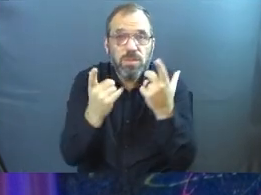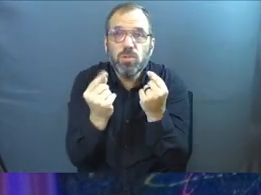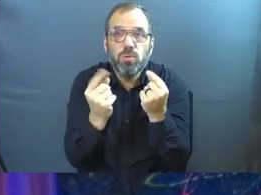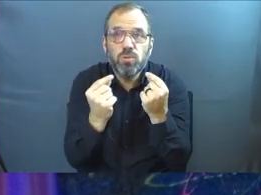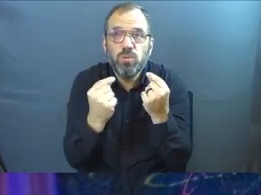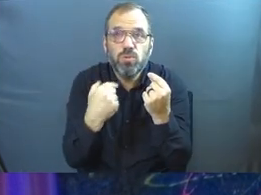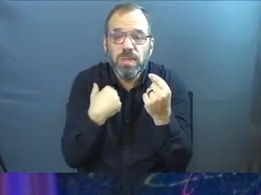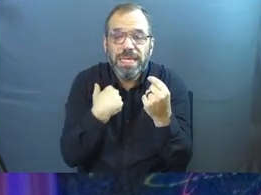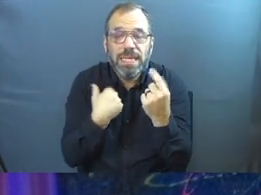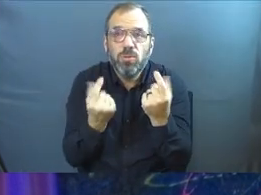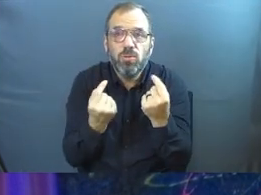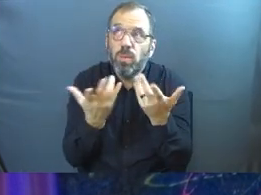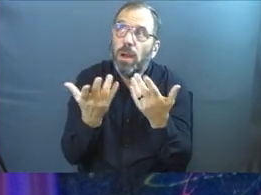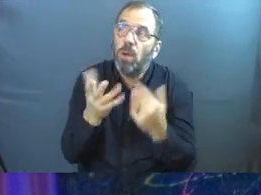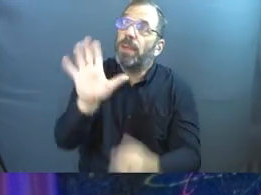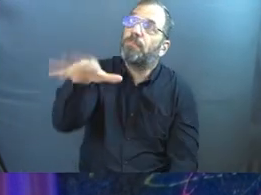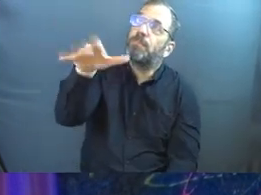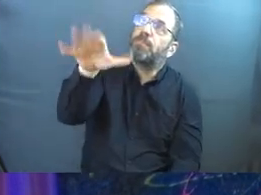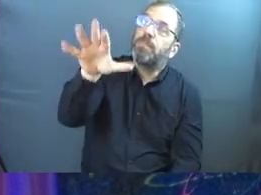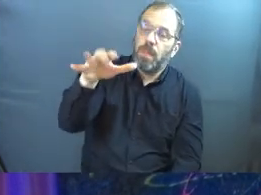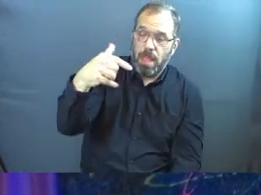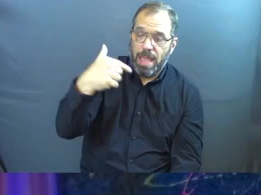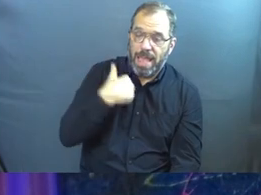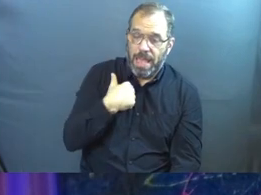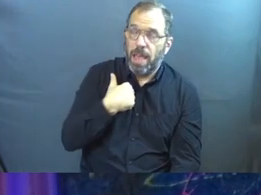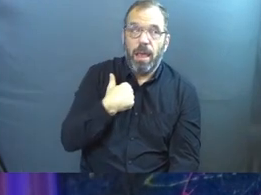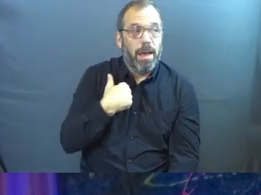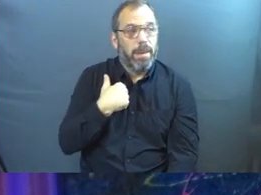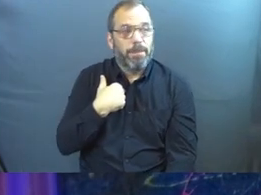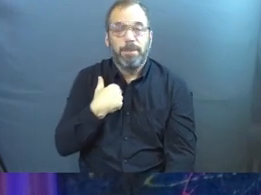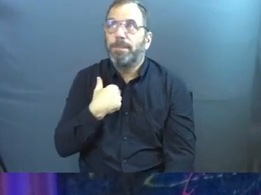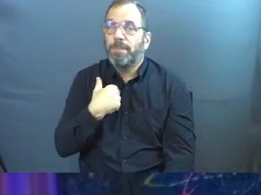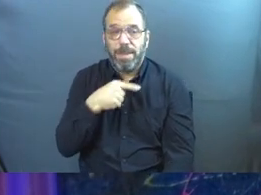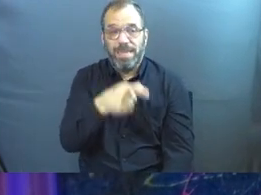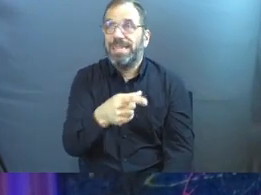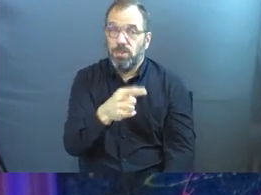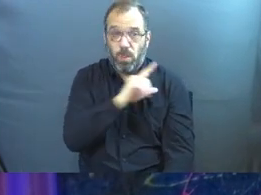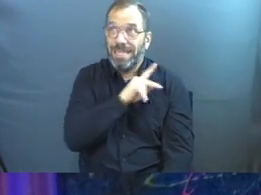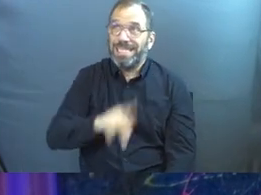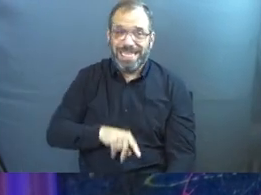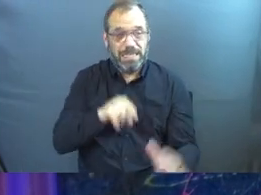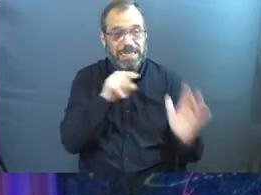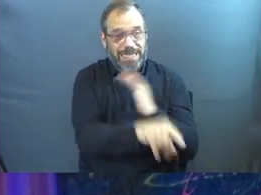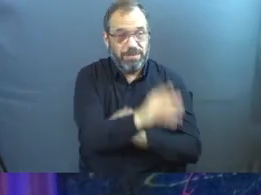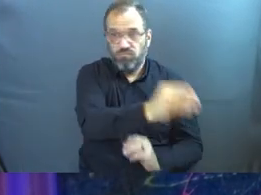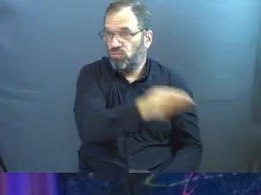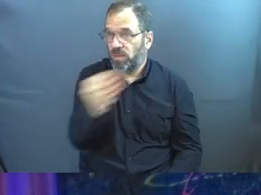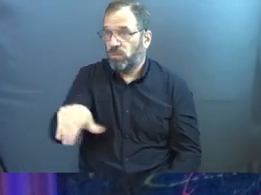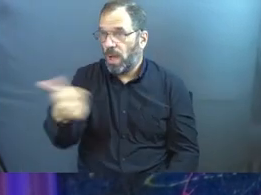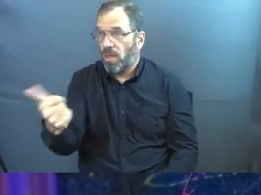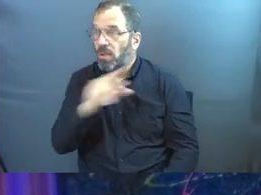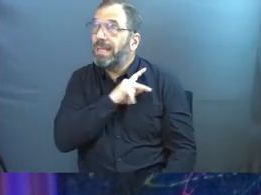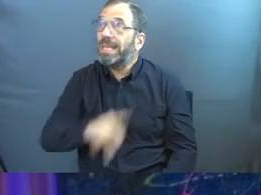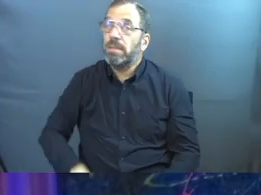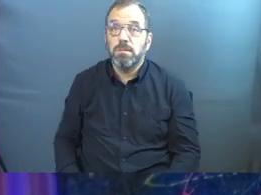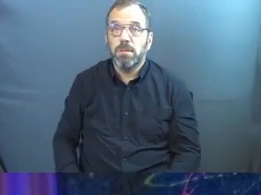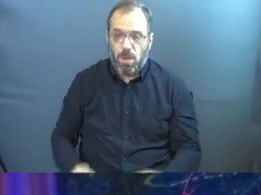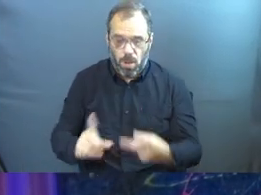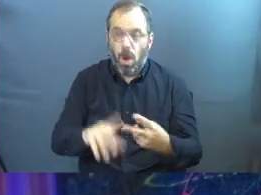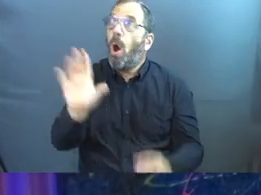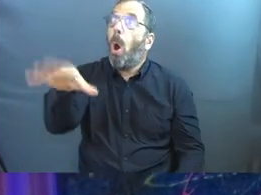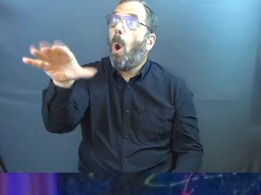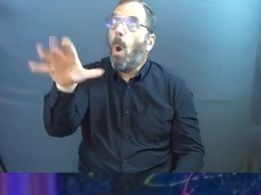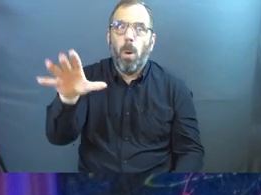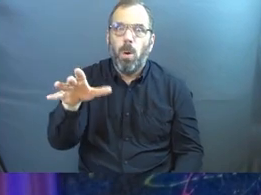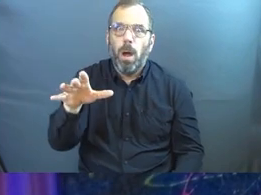come and do? Okay, God, I'd like you to maybe off this one king and give us a better king. Or